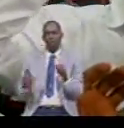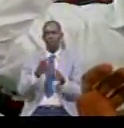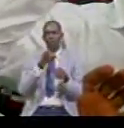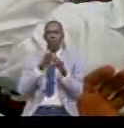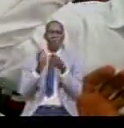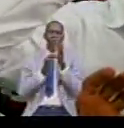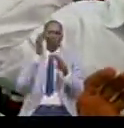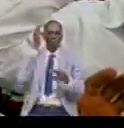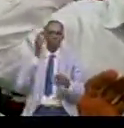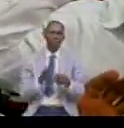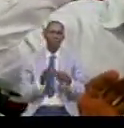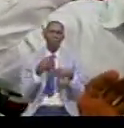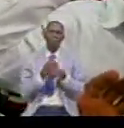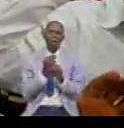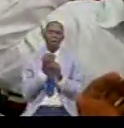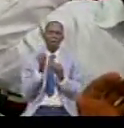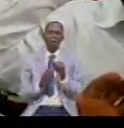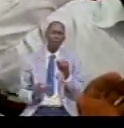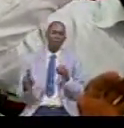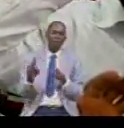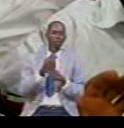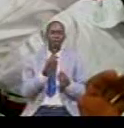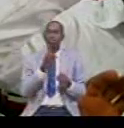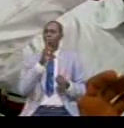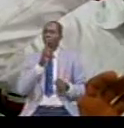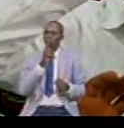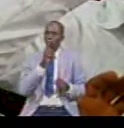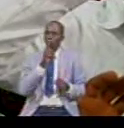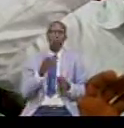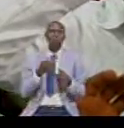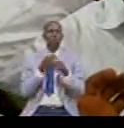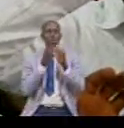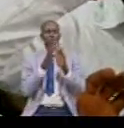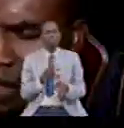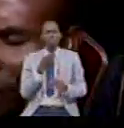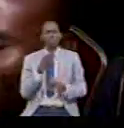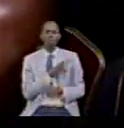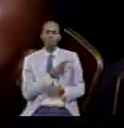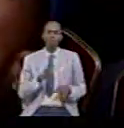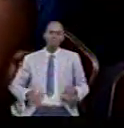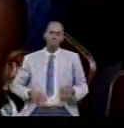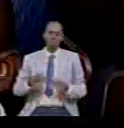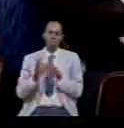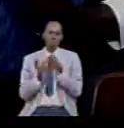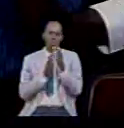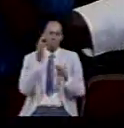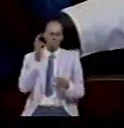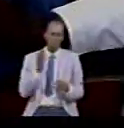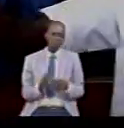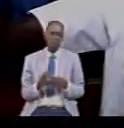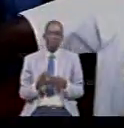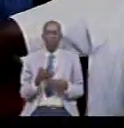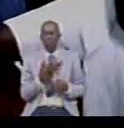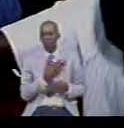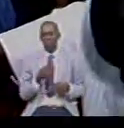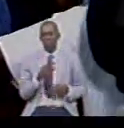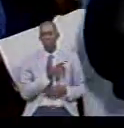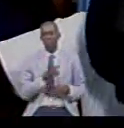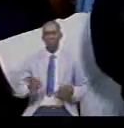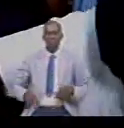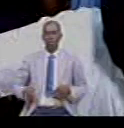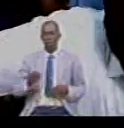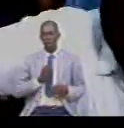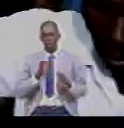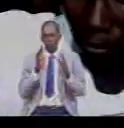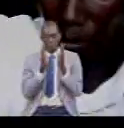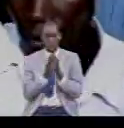name. Make everyone real, true followers of Christ in Jesus' name. And Lord, I pray